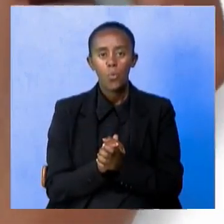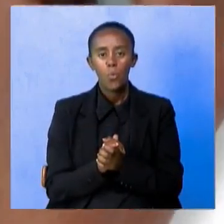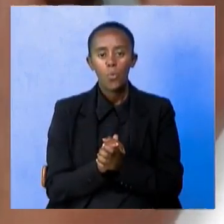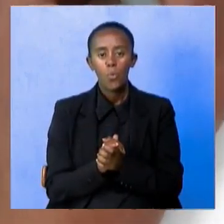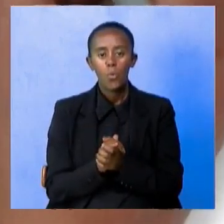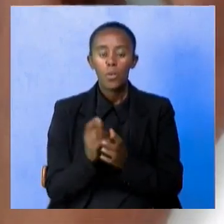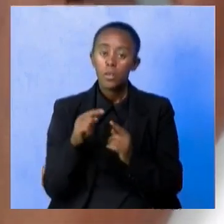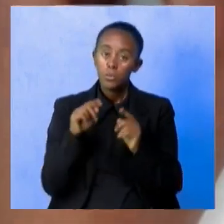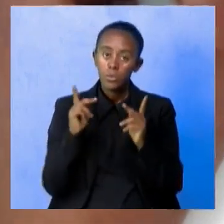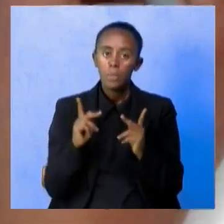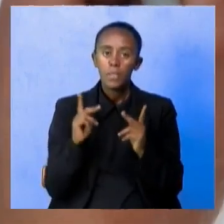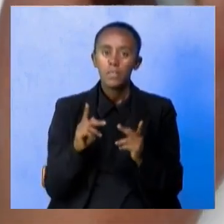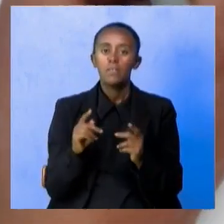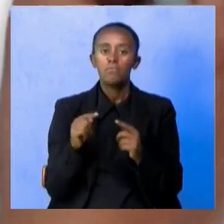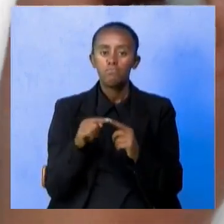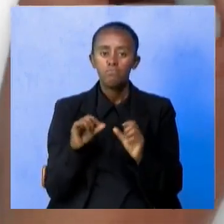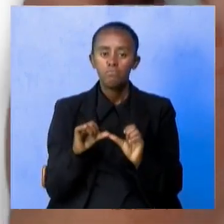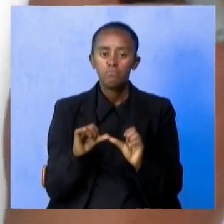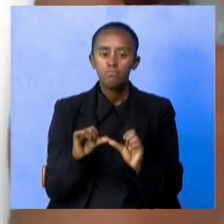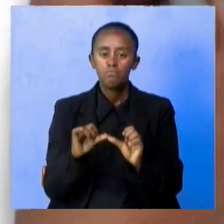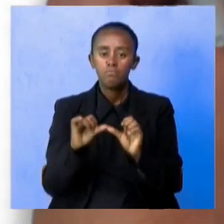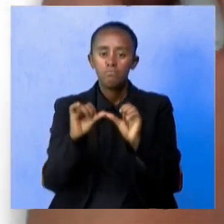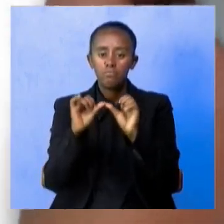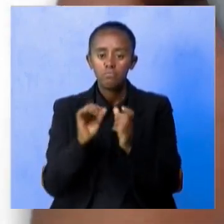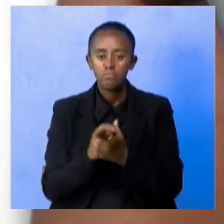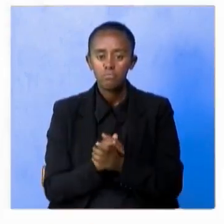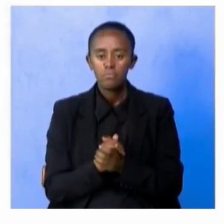to the present.